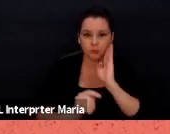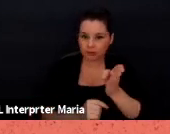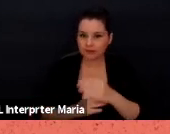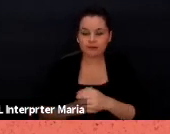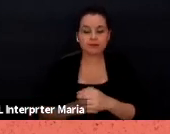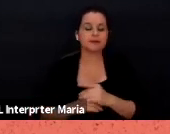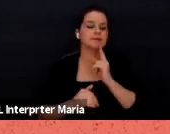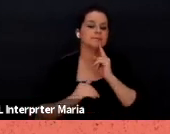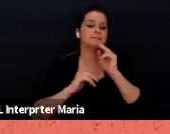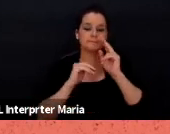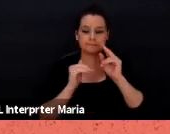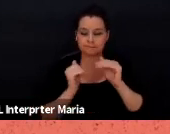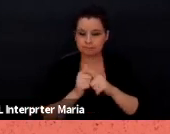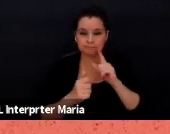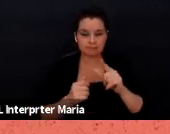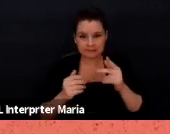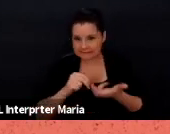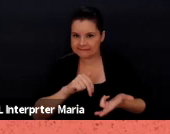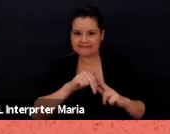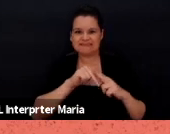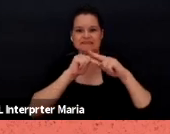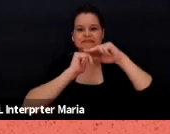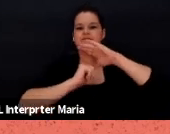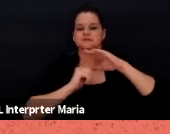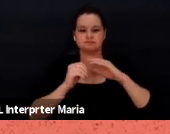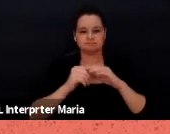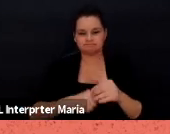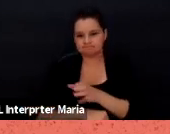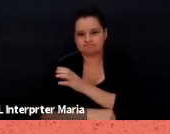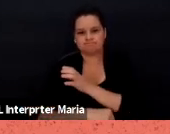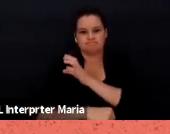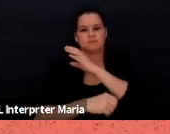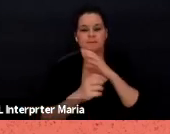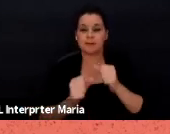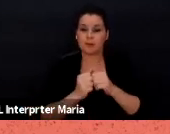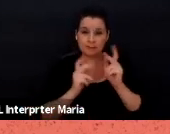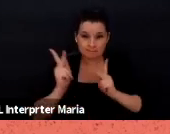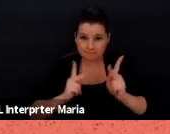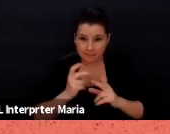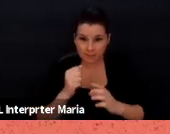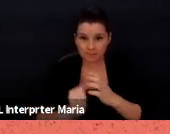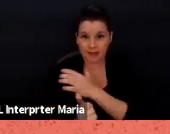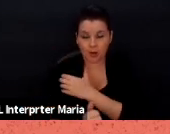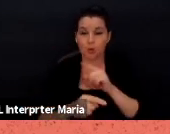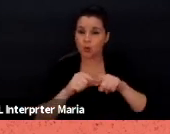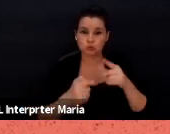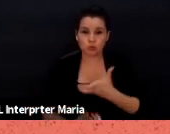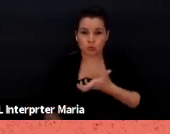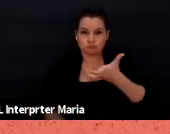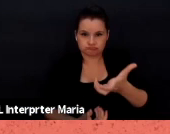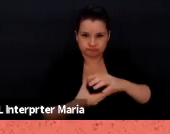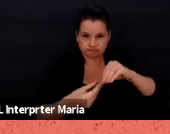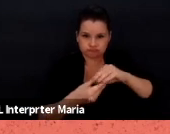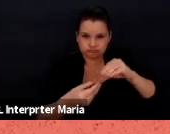Building our power as survivors. You know, this includes people power and narrative power.